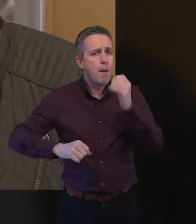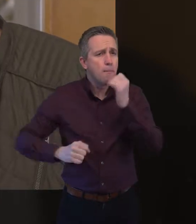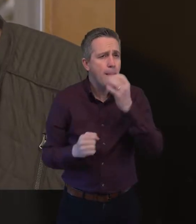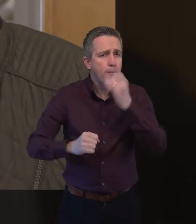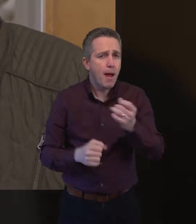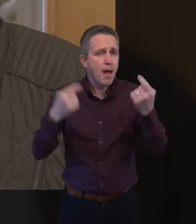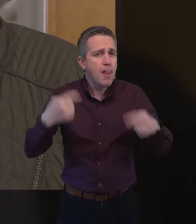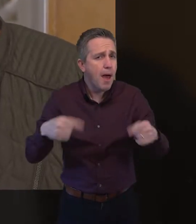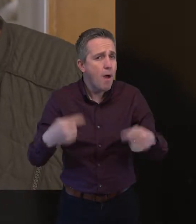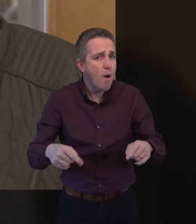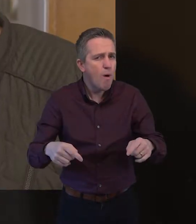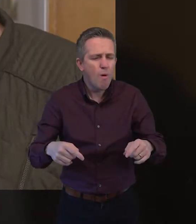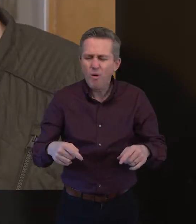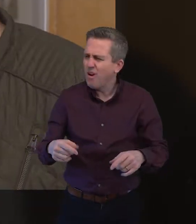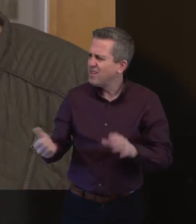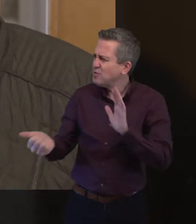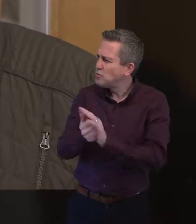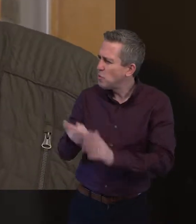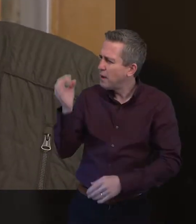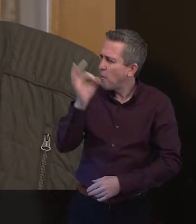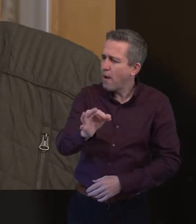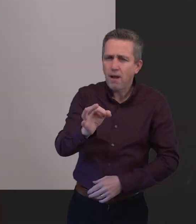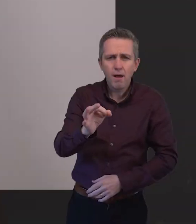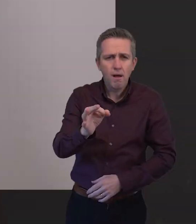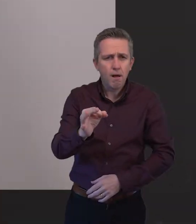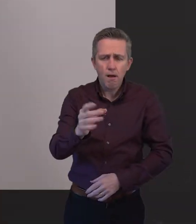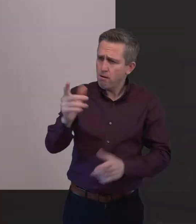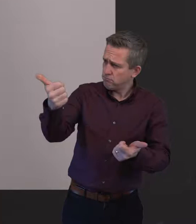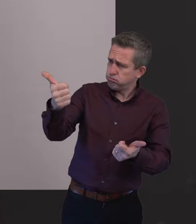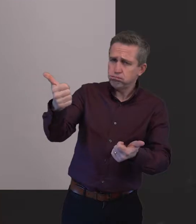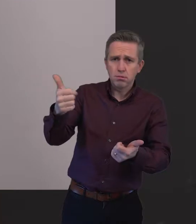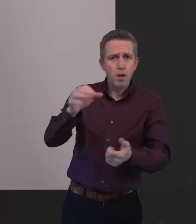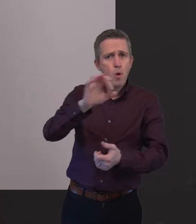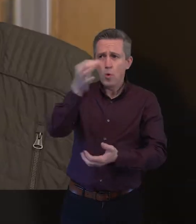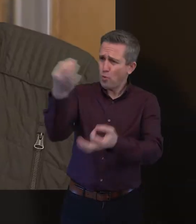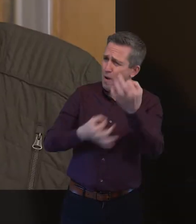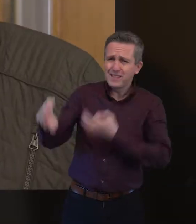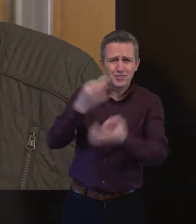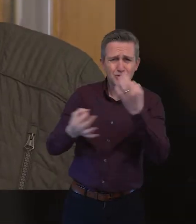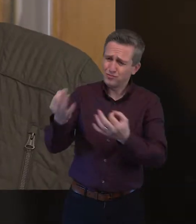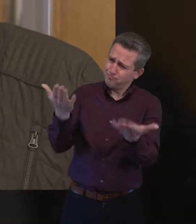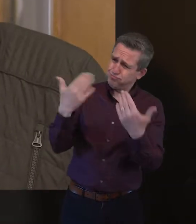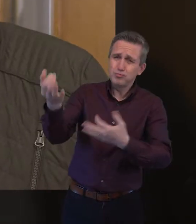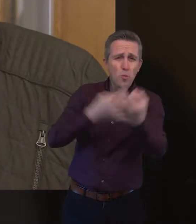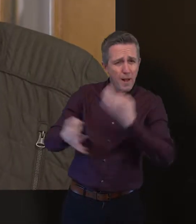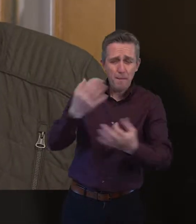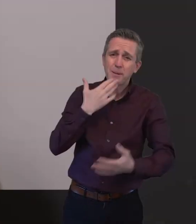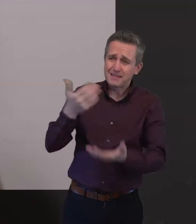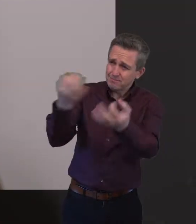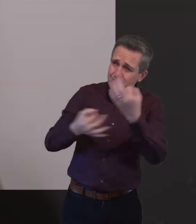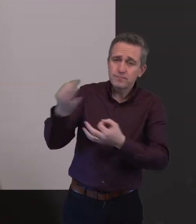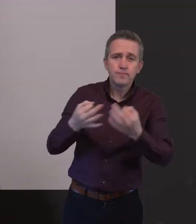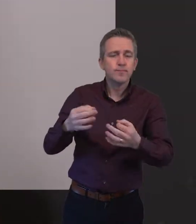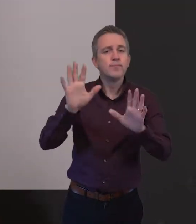house? That's a daft question. No, that's okay. There's no such thing as a daft question. Really? As long as you've